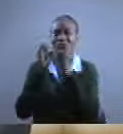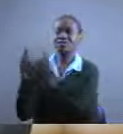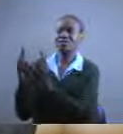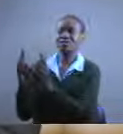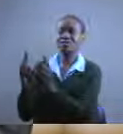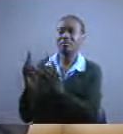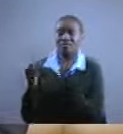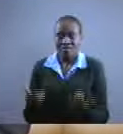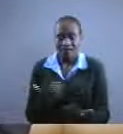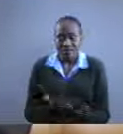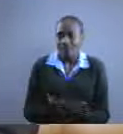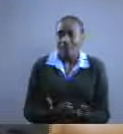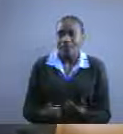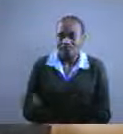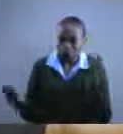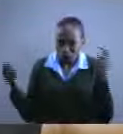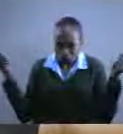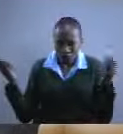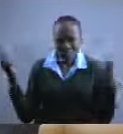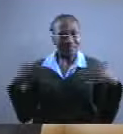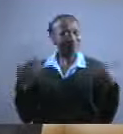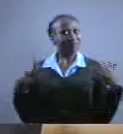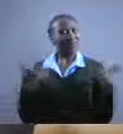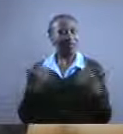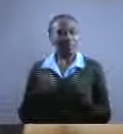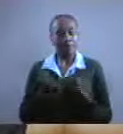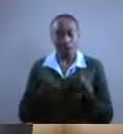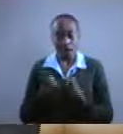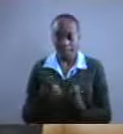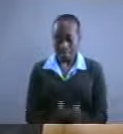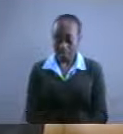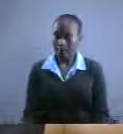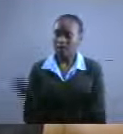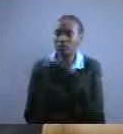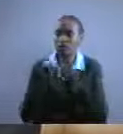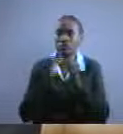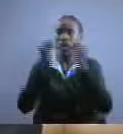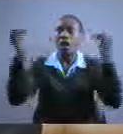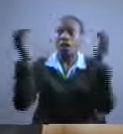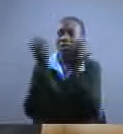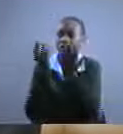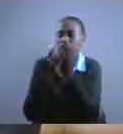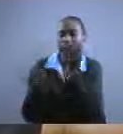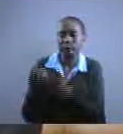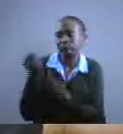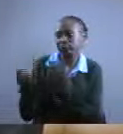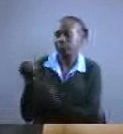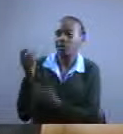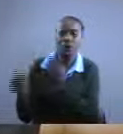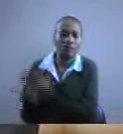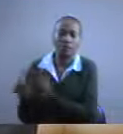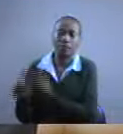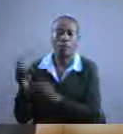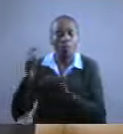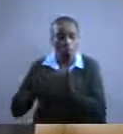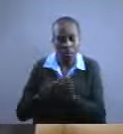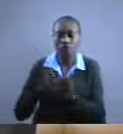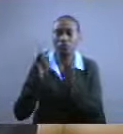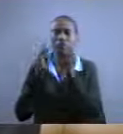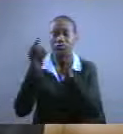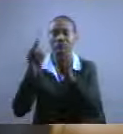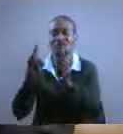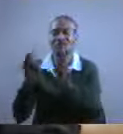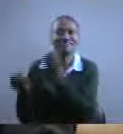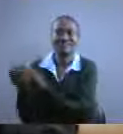celebrate the reality that we've achieved universal education in primary school and much of our high school, the issues of quality education had to be